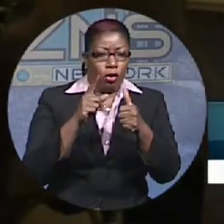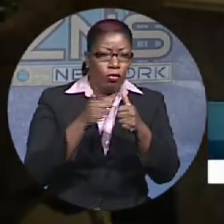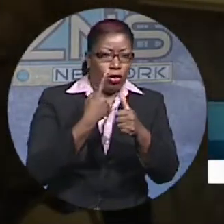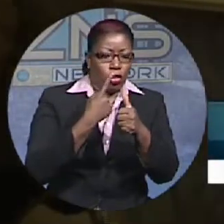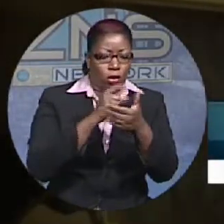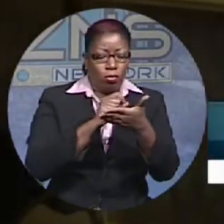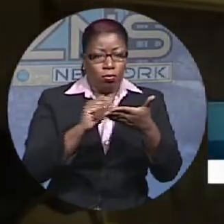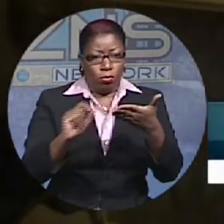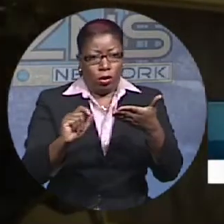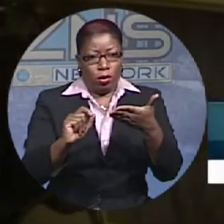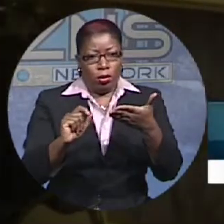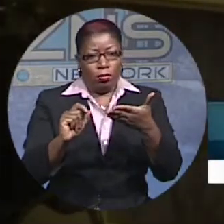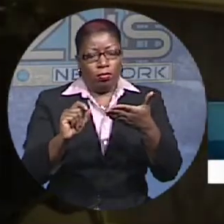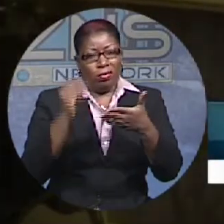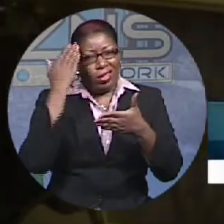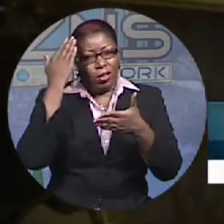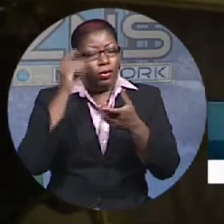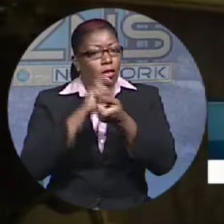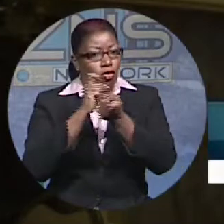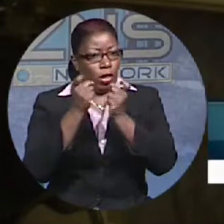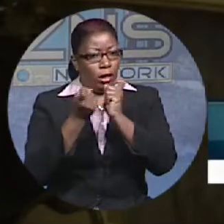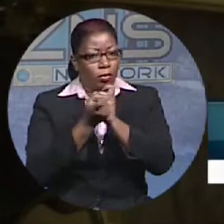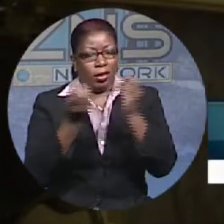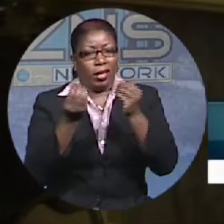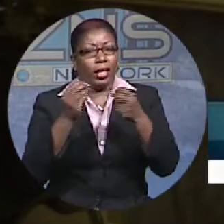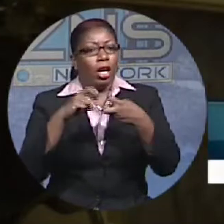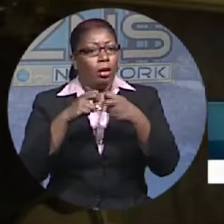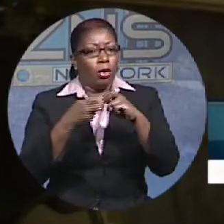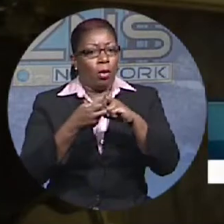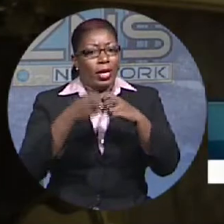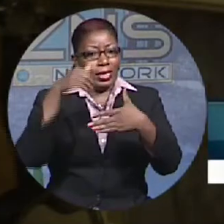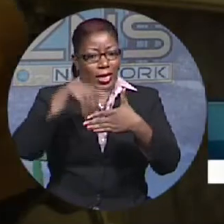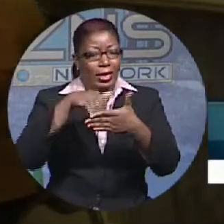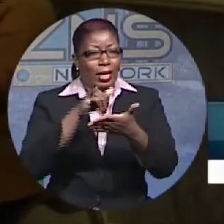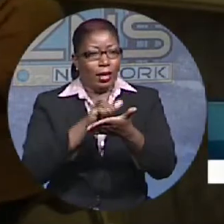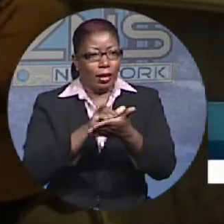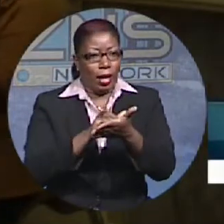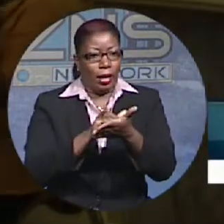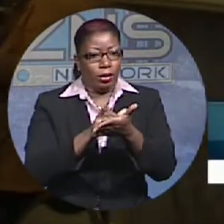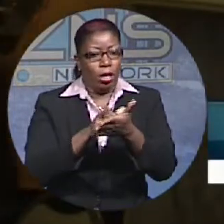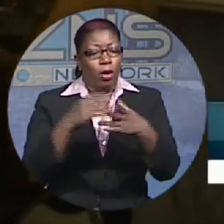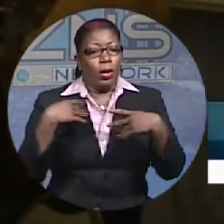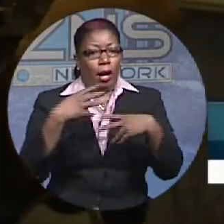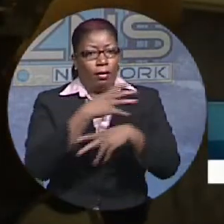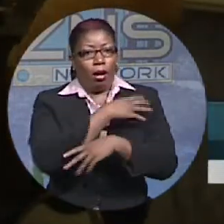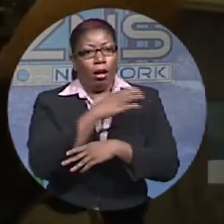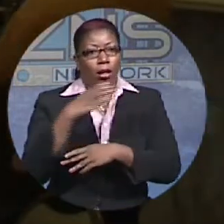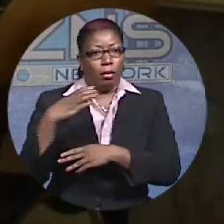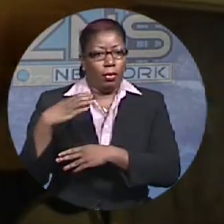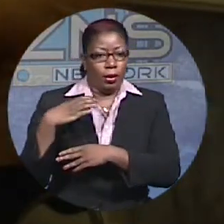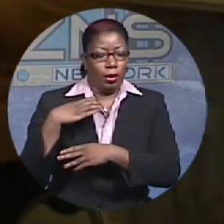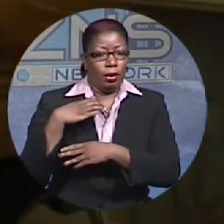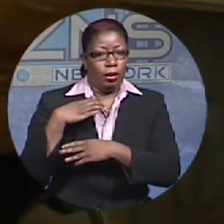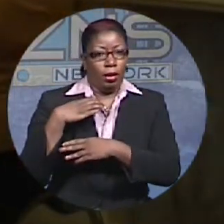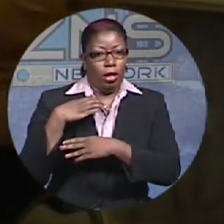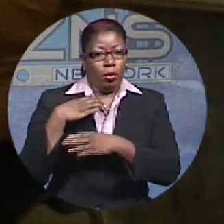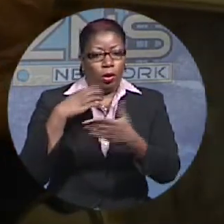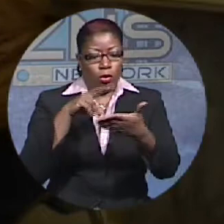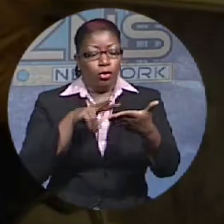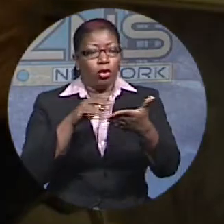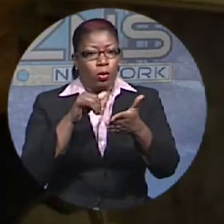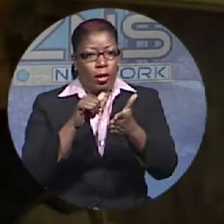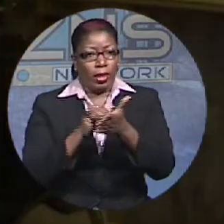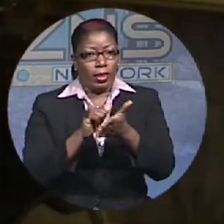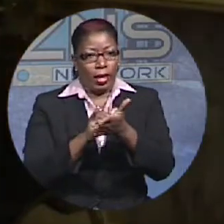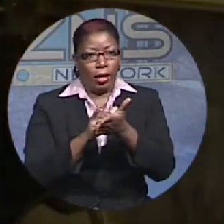changed. If they haven't changed, then I have no problem with what's in them. There's a committee that will oversee and approve, and we're ready to take